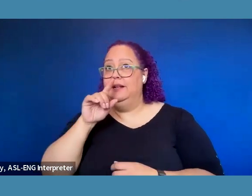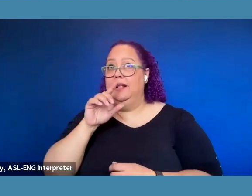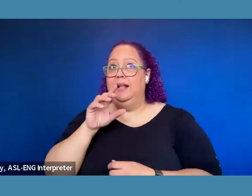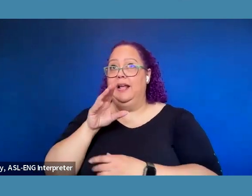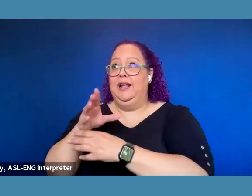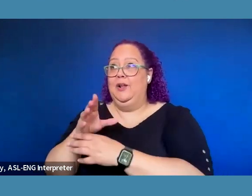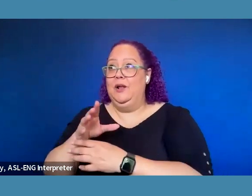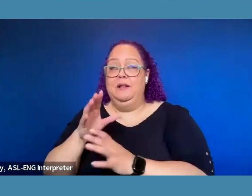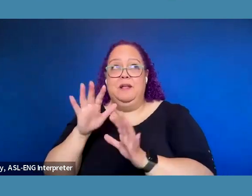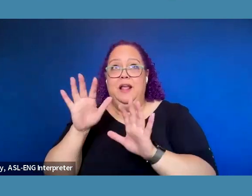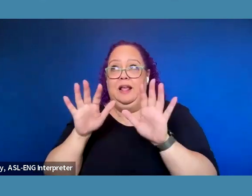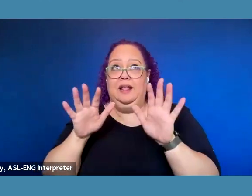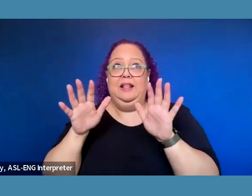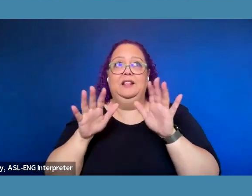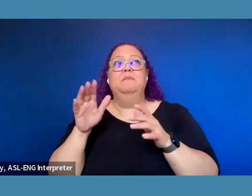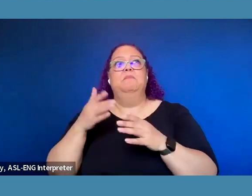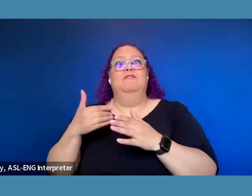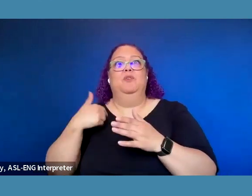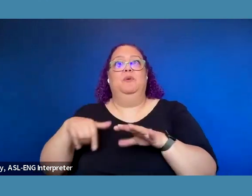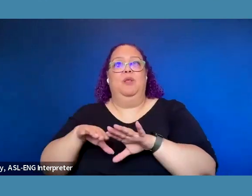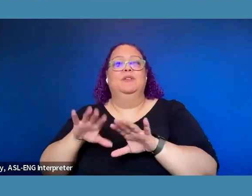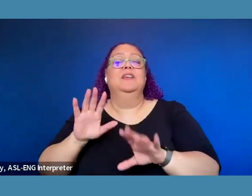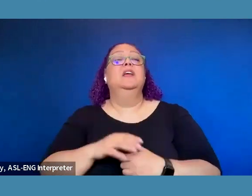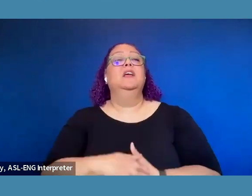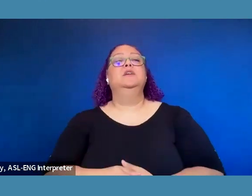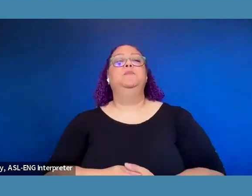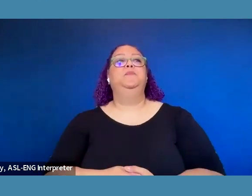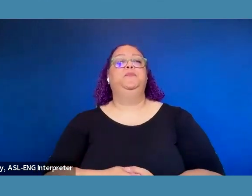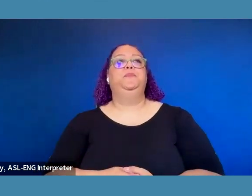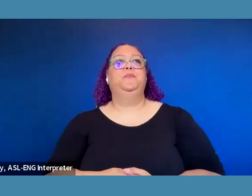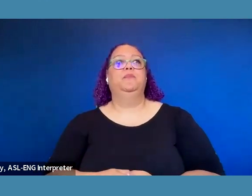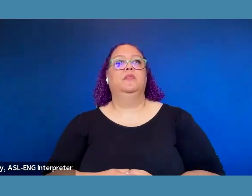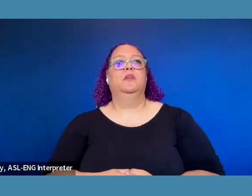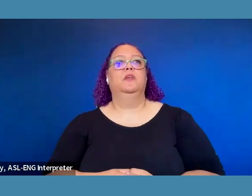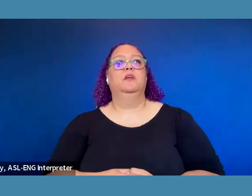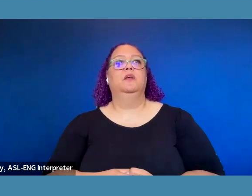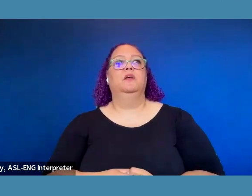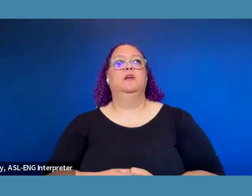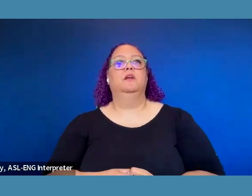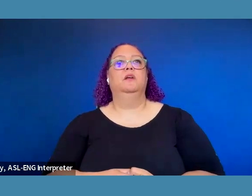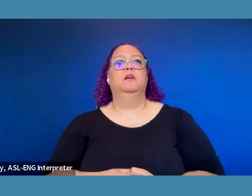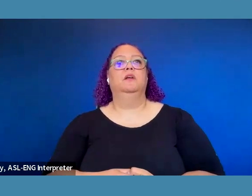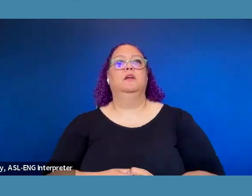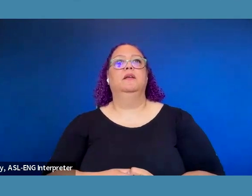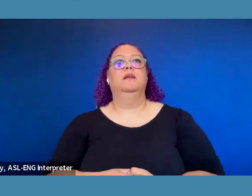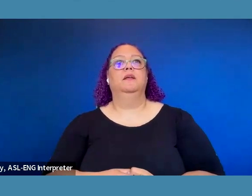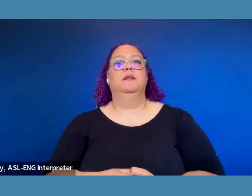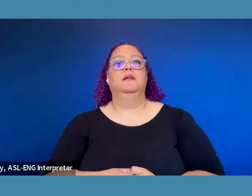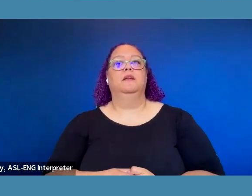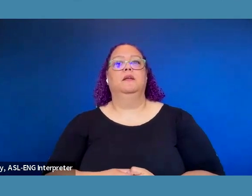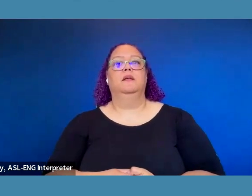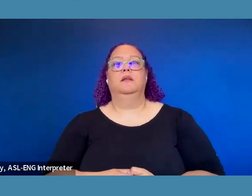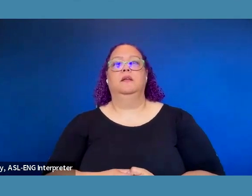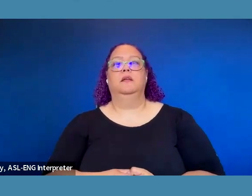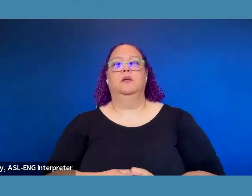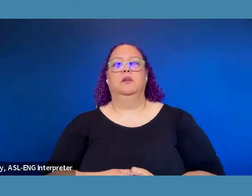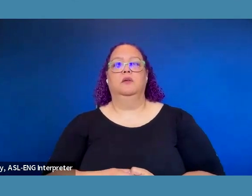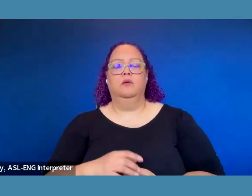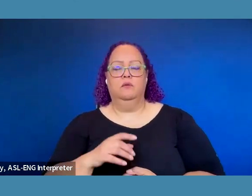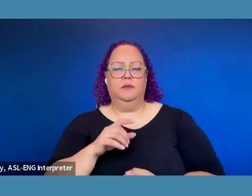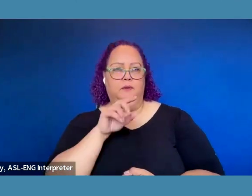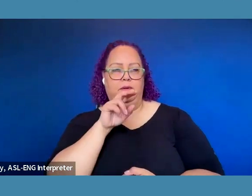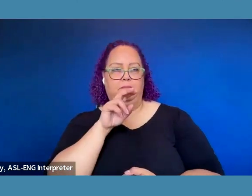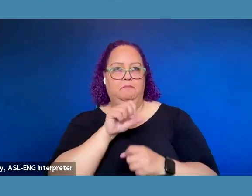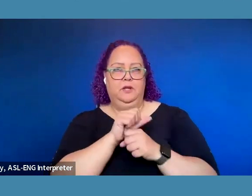we close out in a few moments? Yeah. Could you speak, let me see, what does it say?